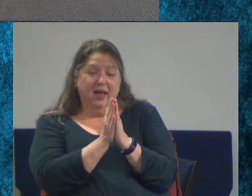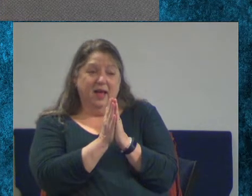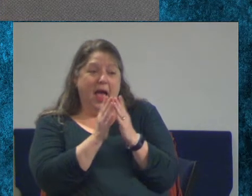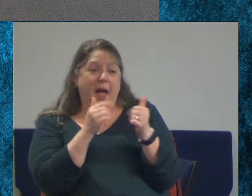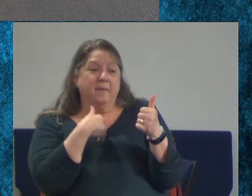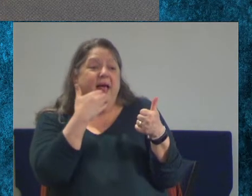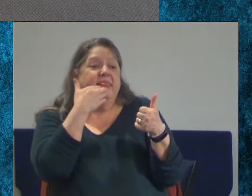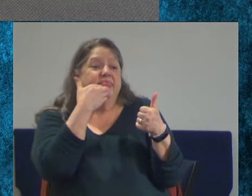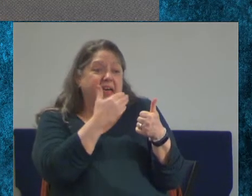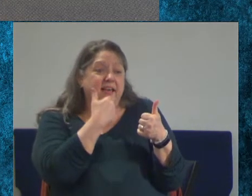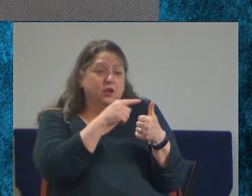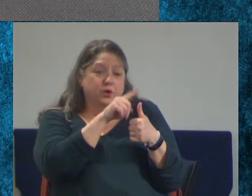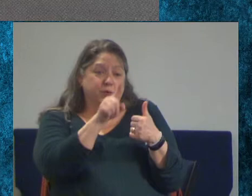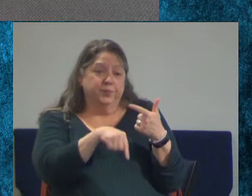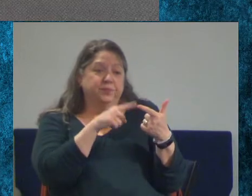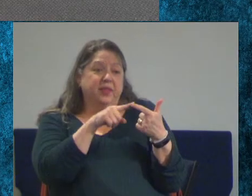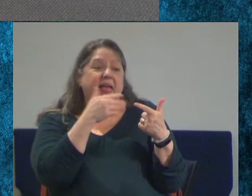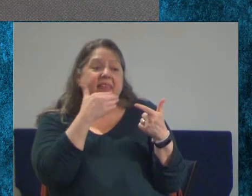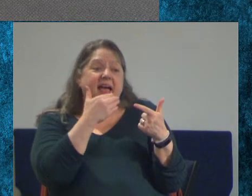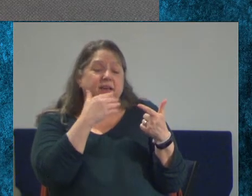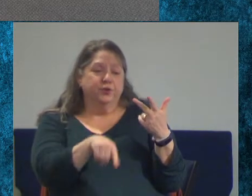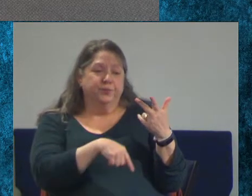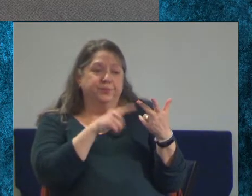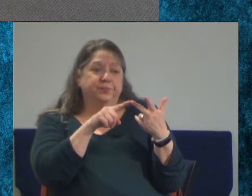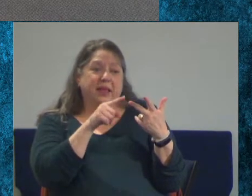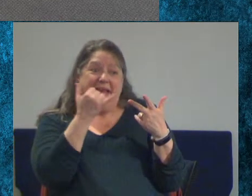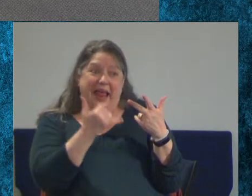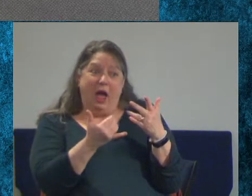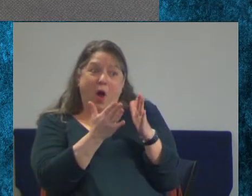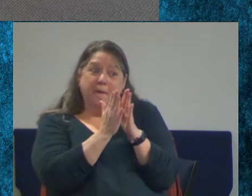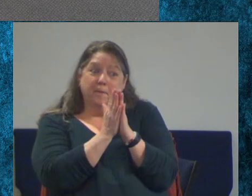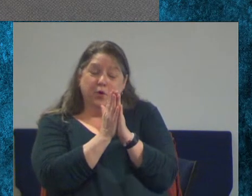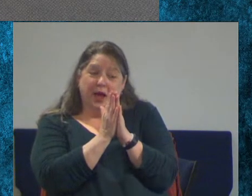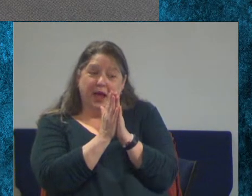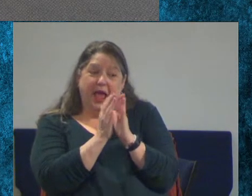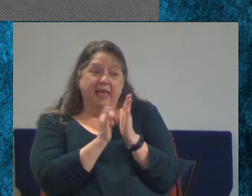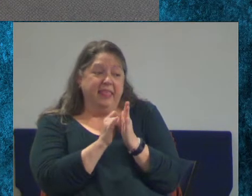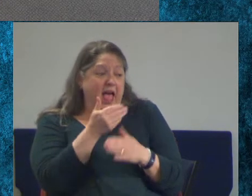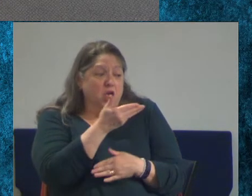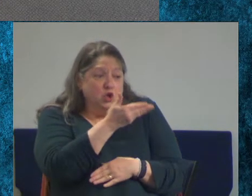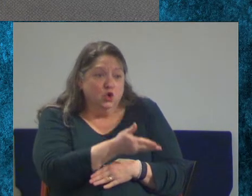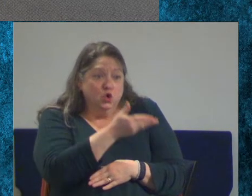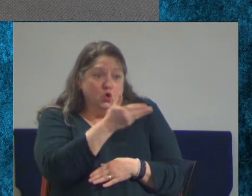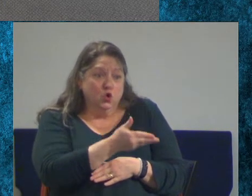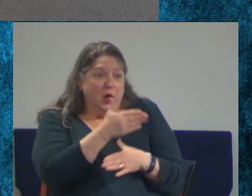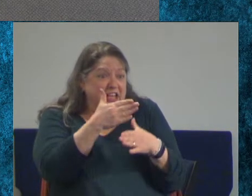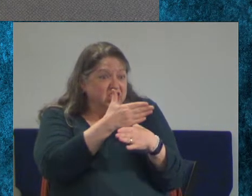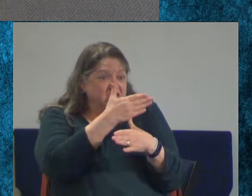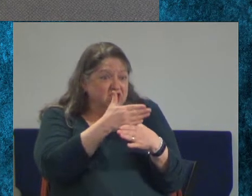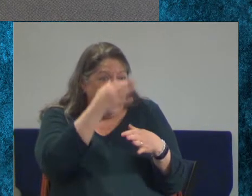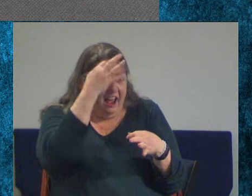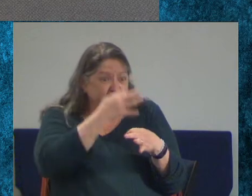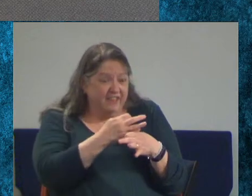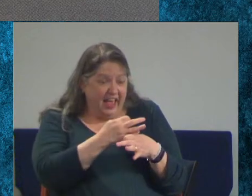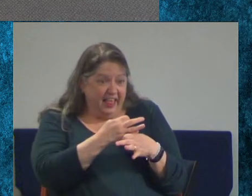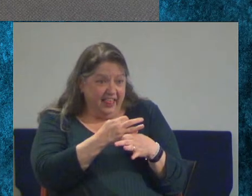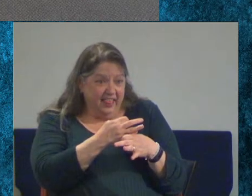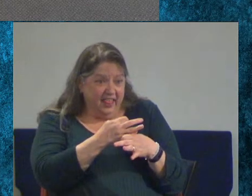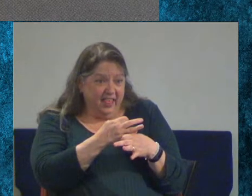this, I'm thankful for that, and I pray that the sharing of your faith may